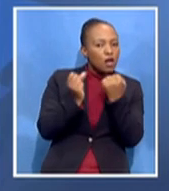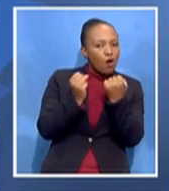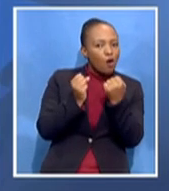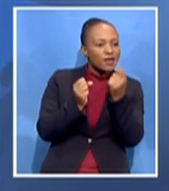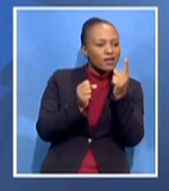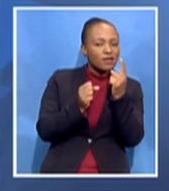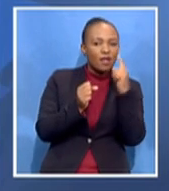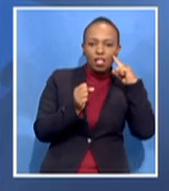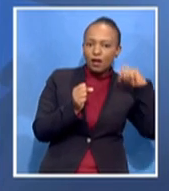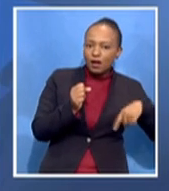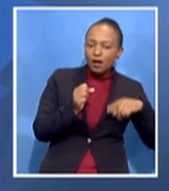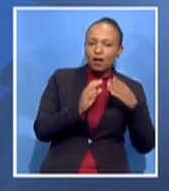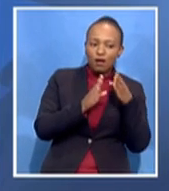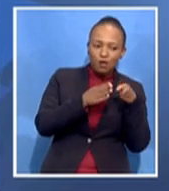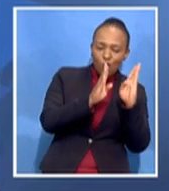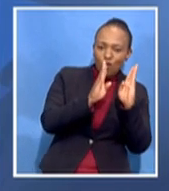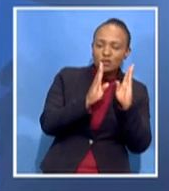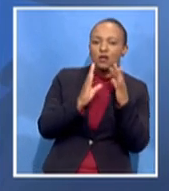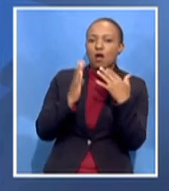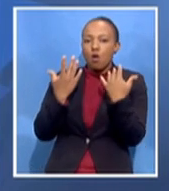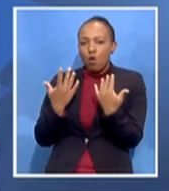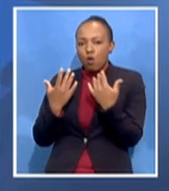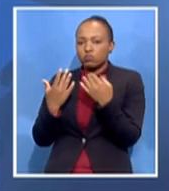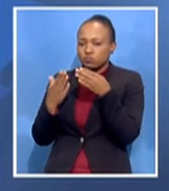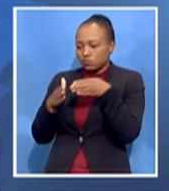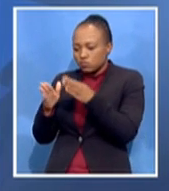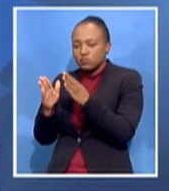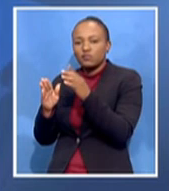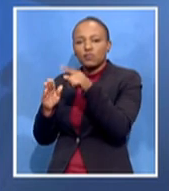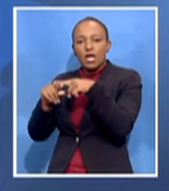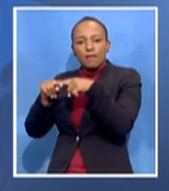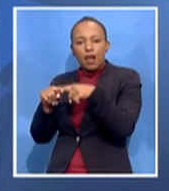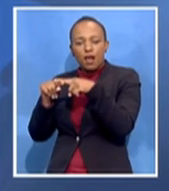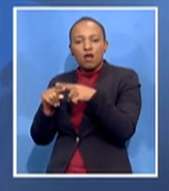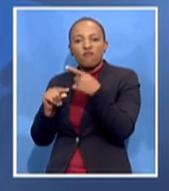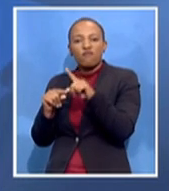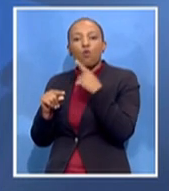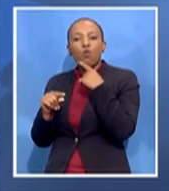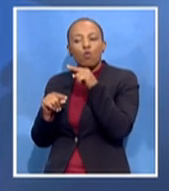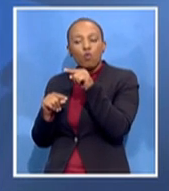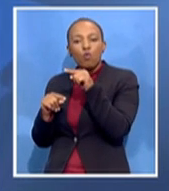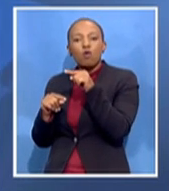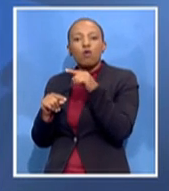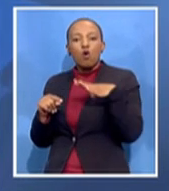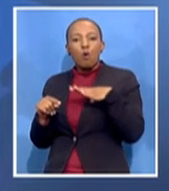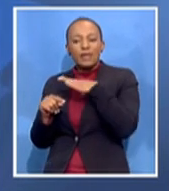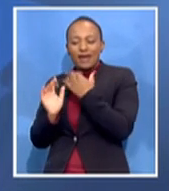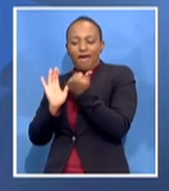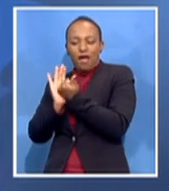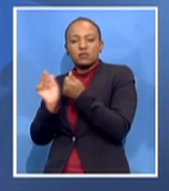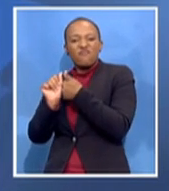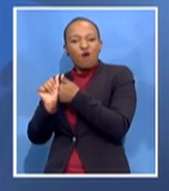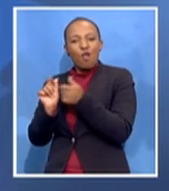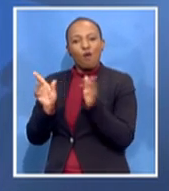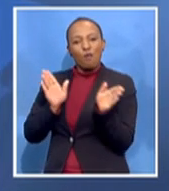it will simply rely on an infringement of the Commissions Act. Accountability now's advice to